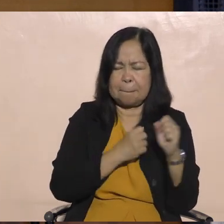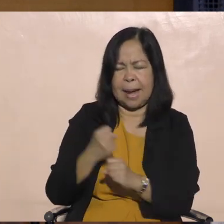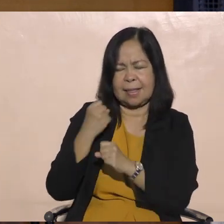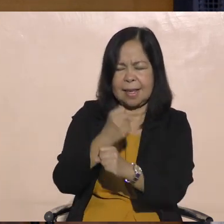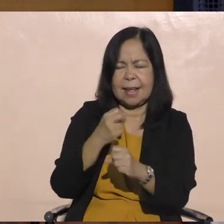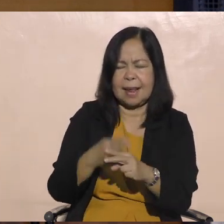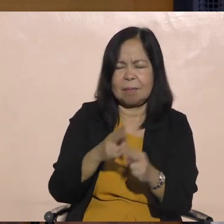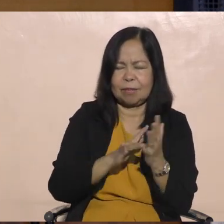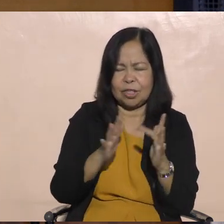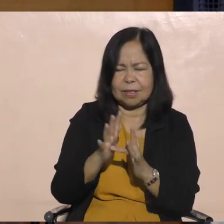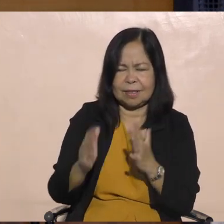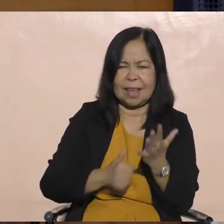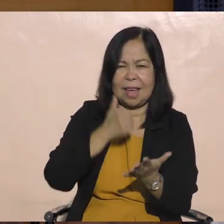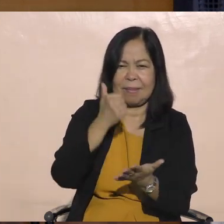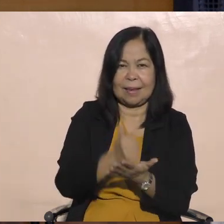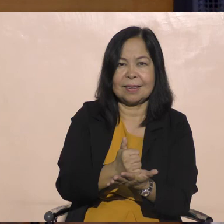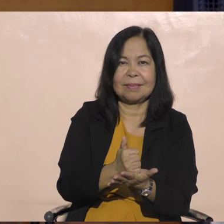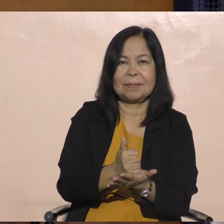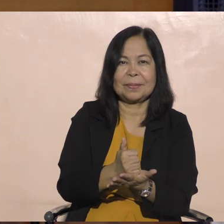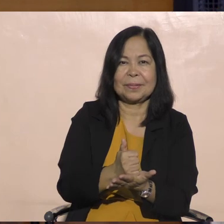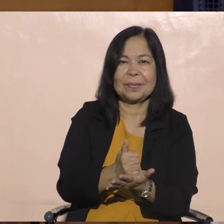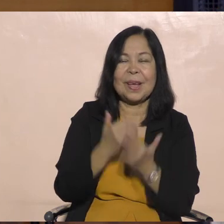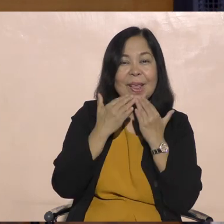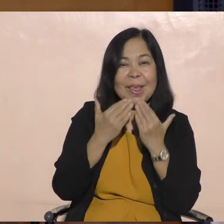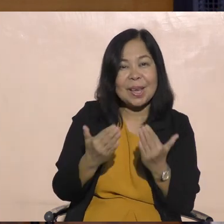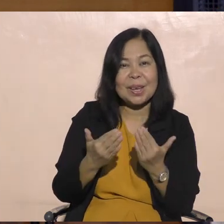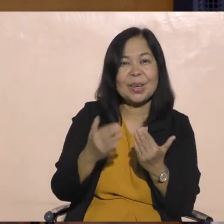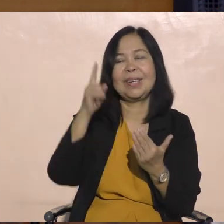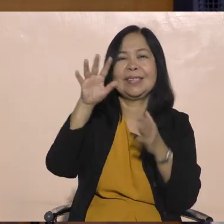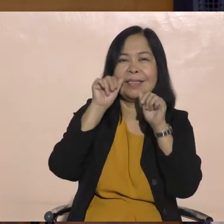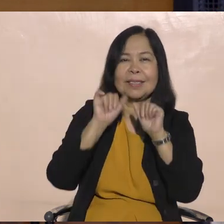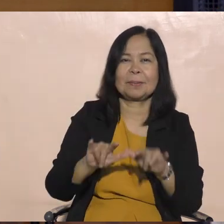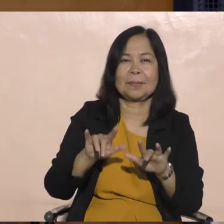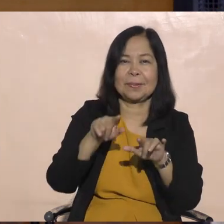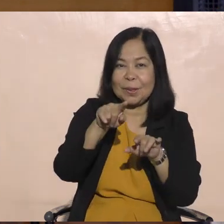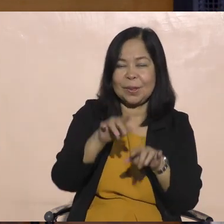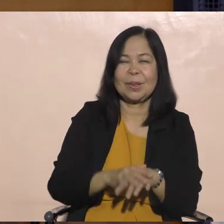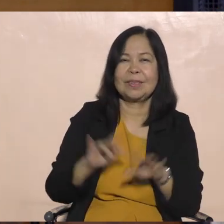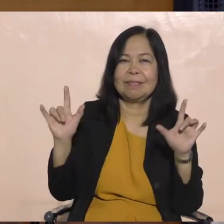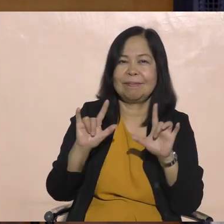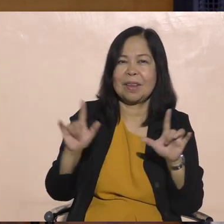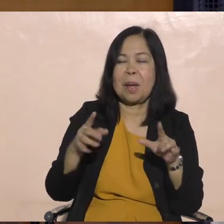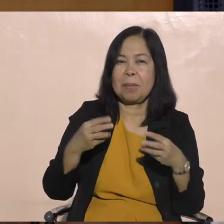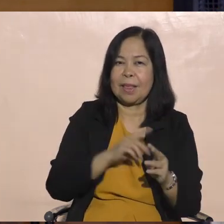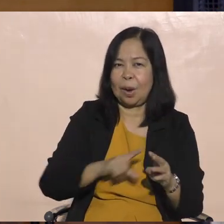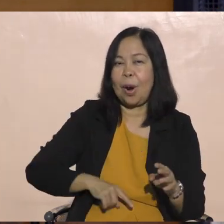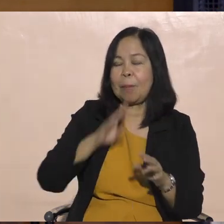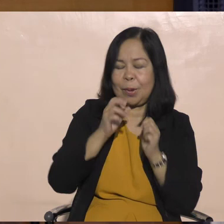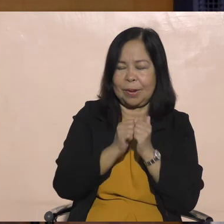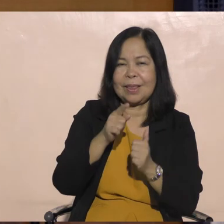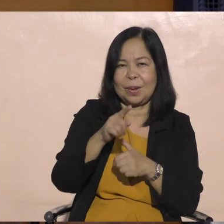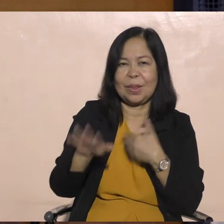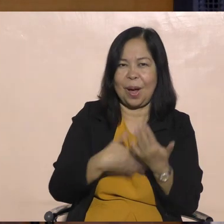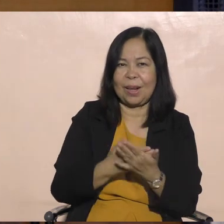mighty name of Jesus. Amen and amen. Thank you. God bless you. May the Lord be with you